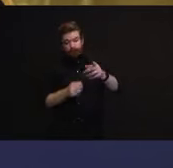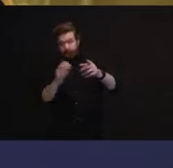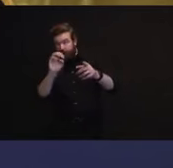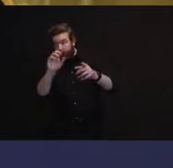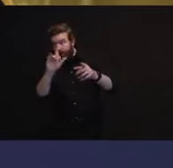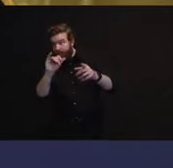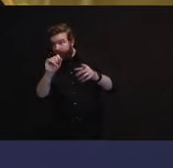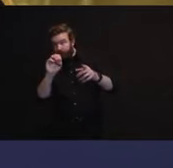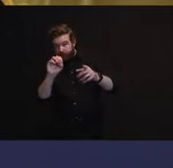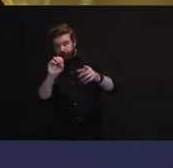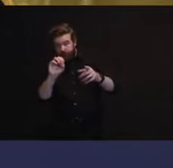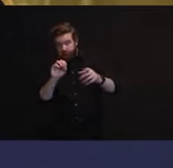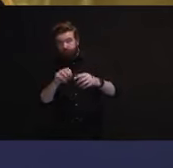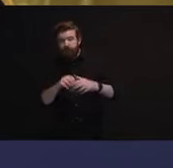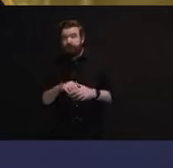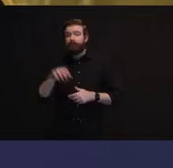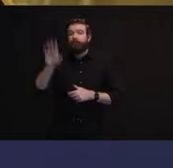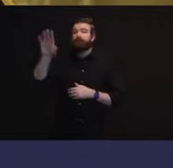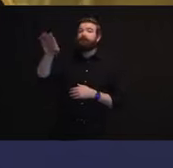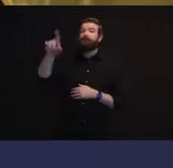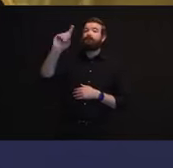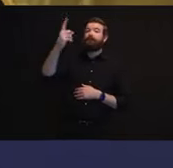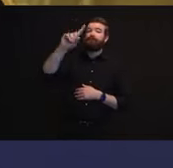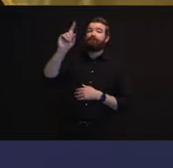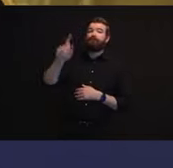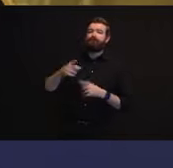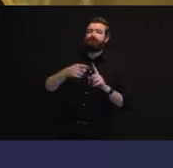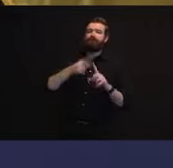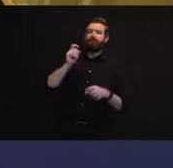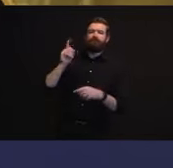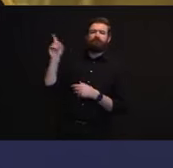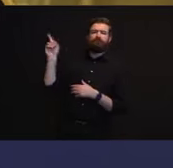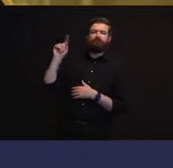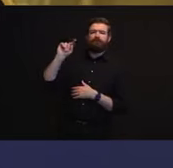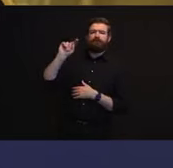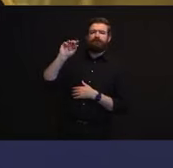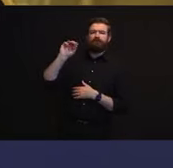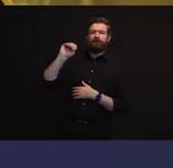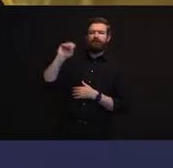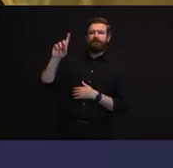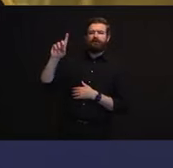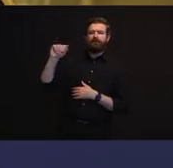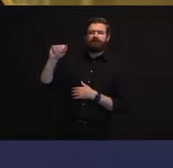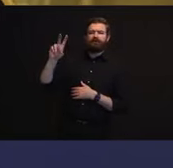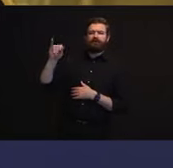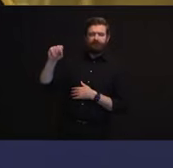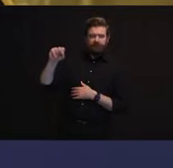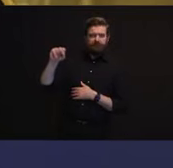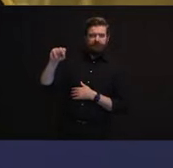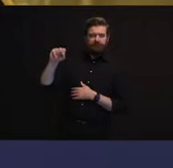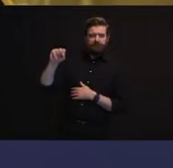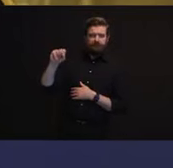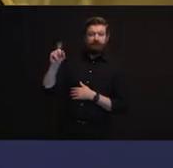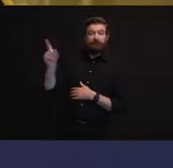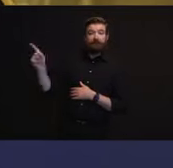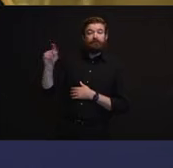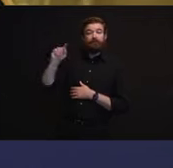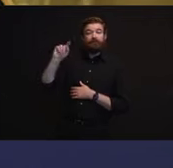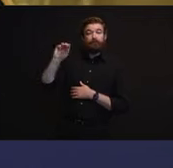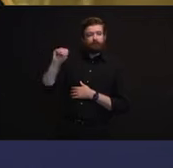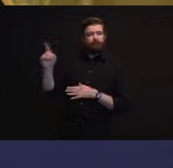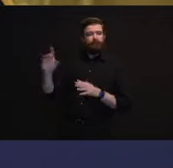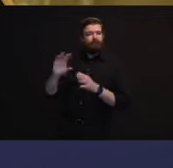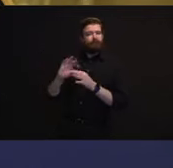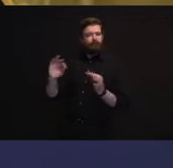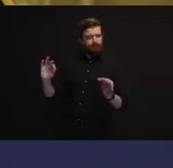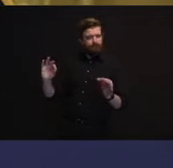The first question is from Tom Davis at Patch. Tom says, 6 New Jersey hospitals may be at the